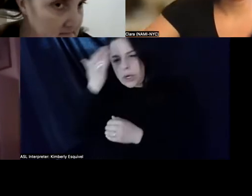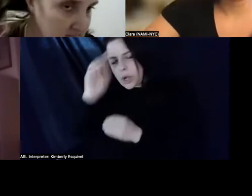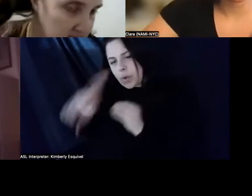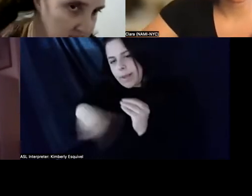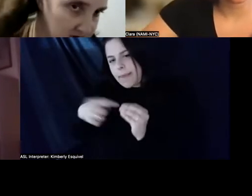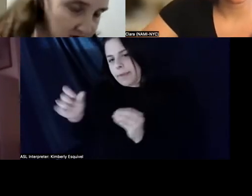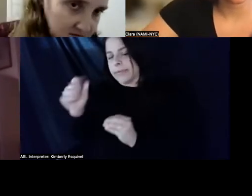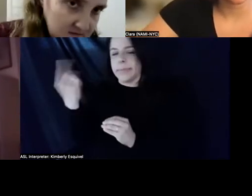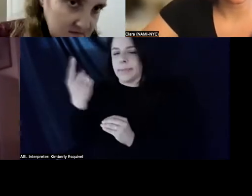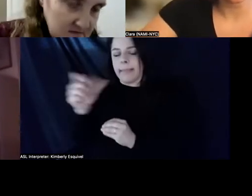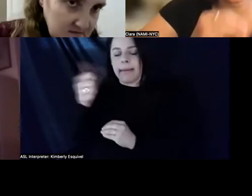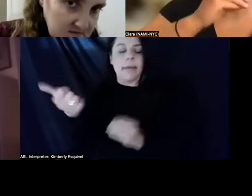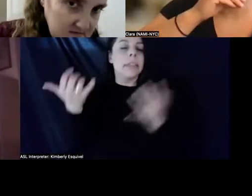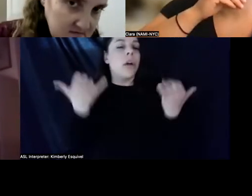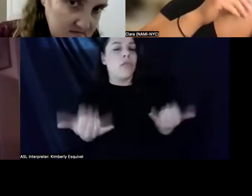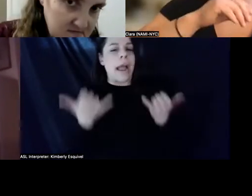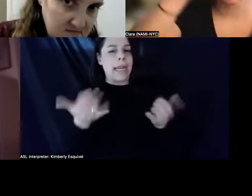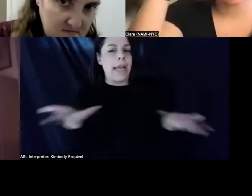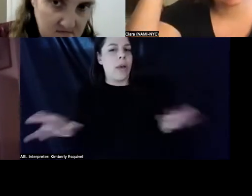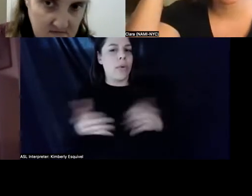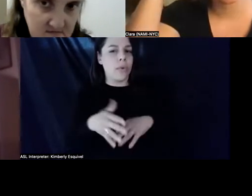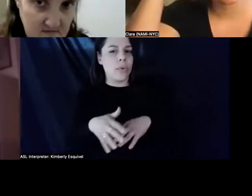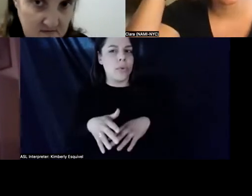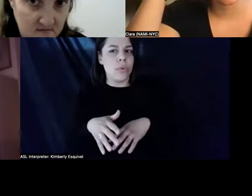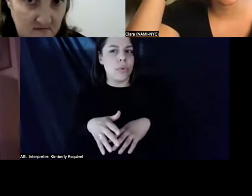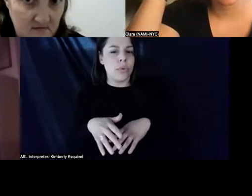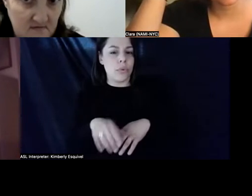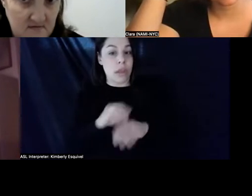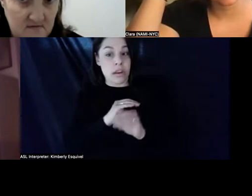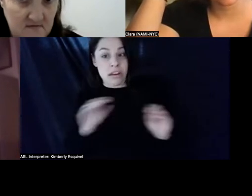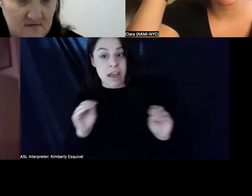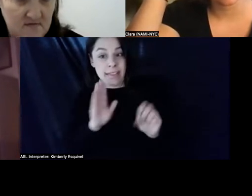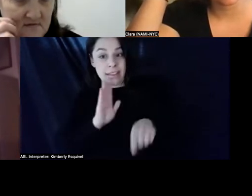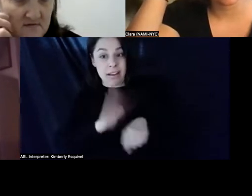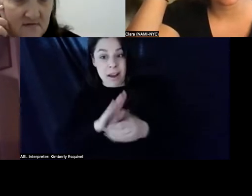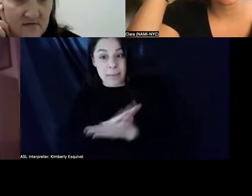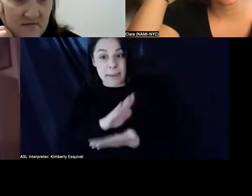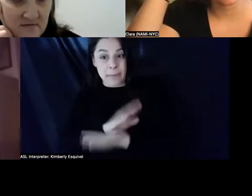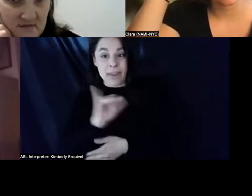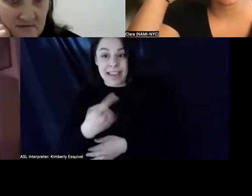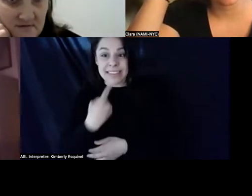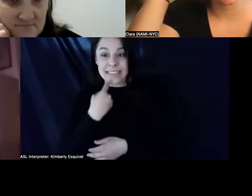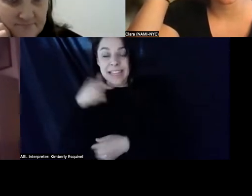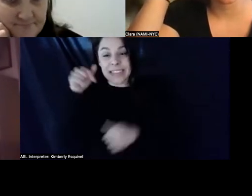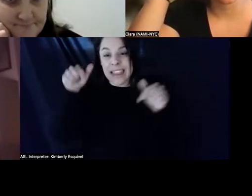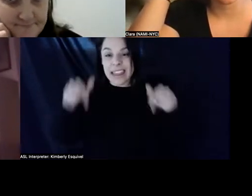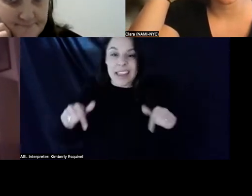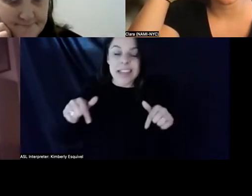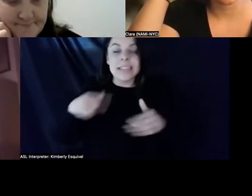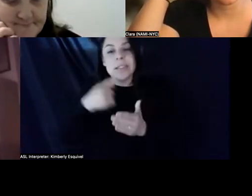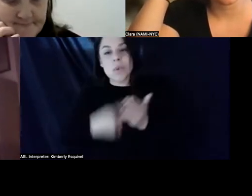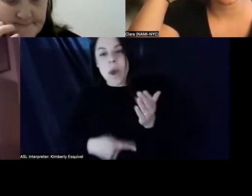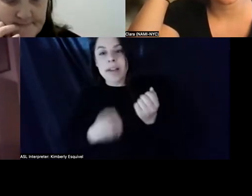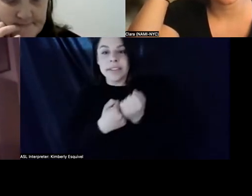so it's right now as it stands, there is nothing on paper that says, this is what being supportive